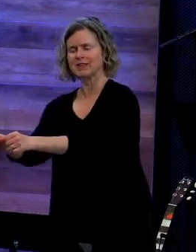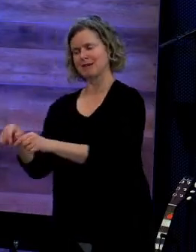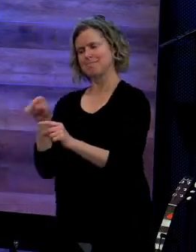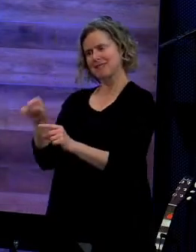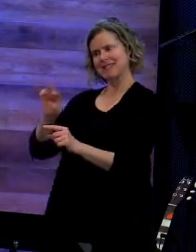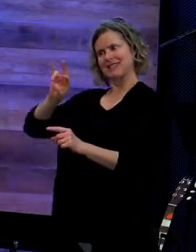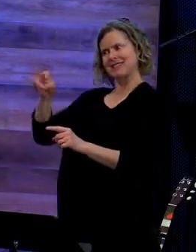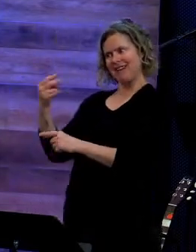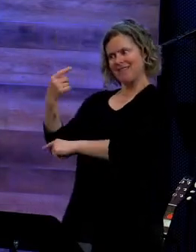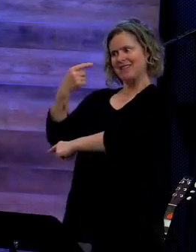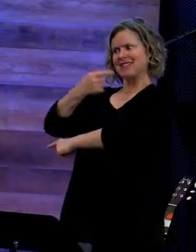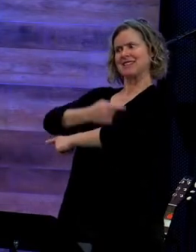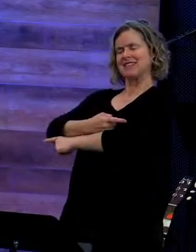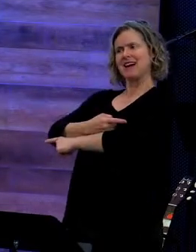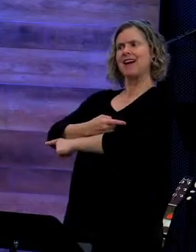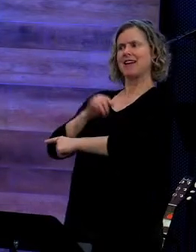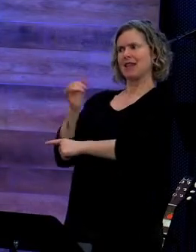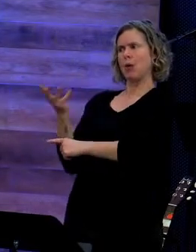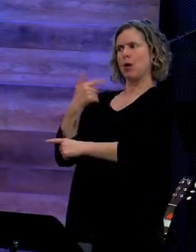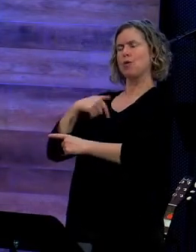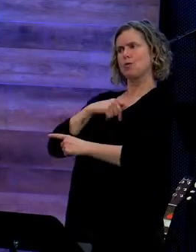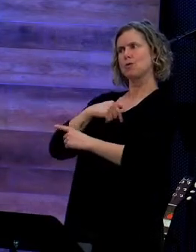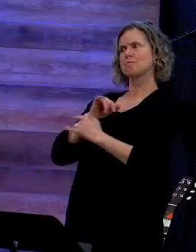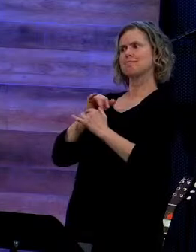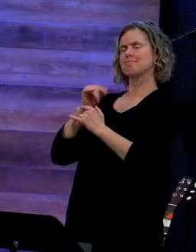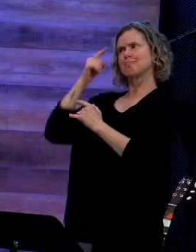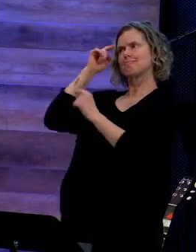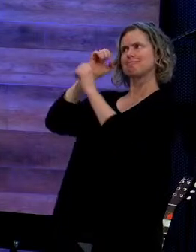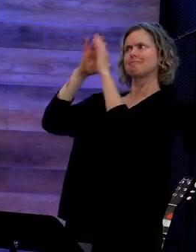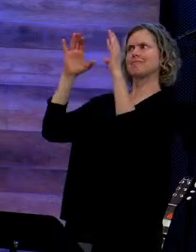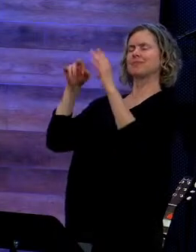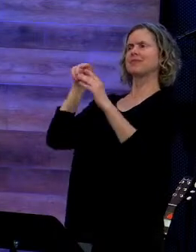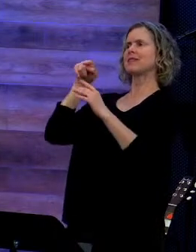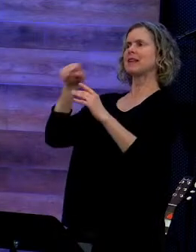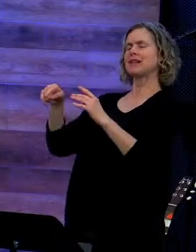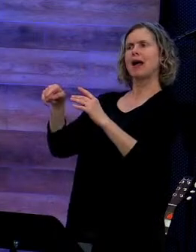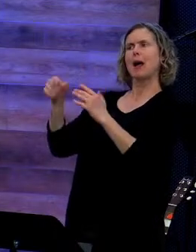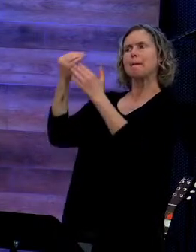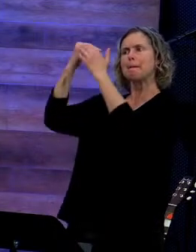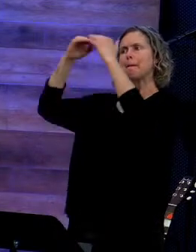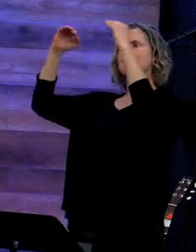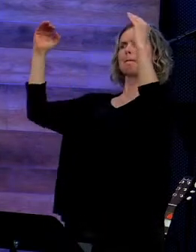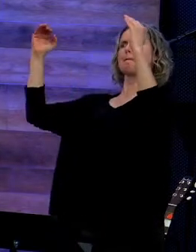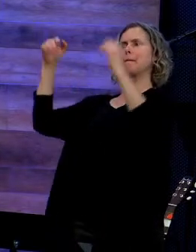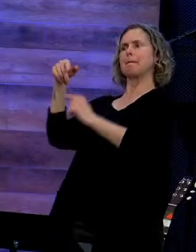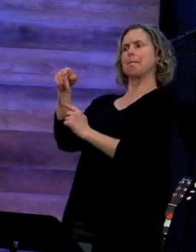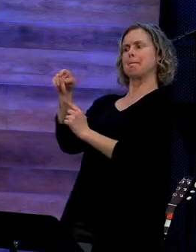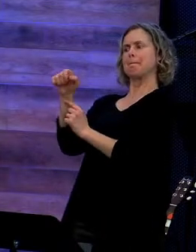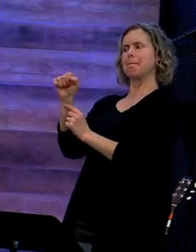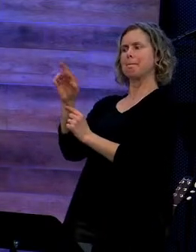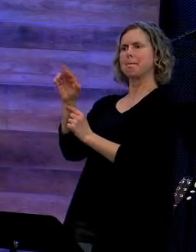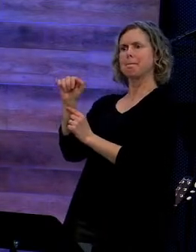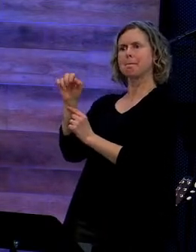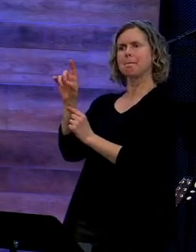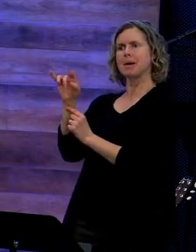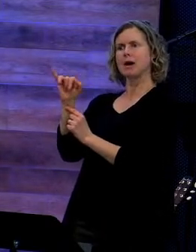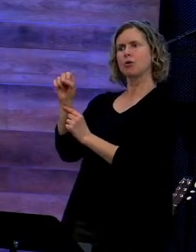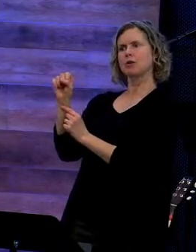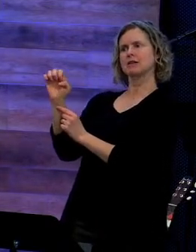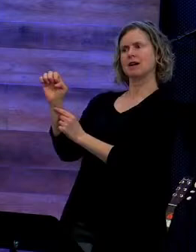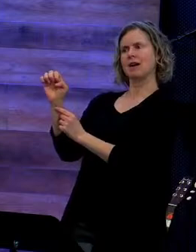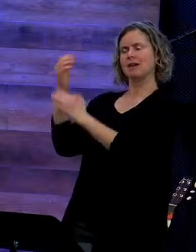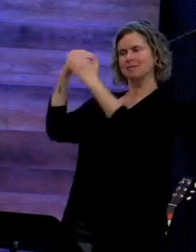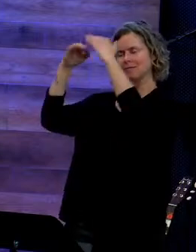consider paradise, a time of eternal rest, a time of